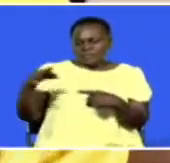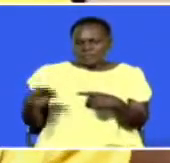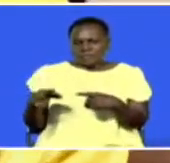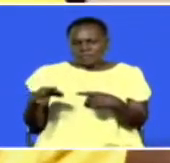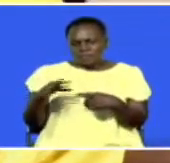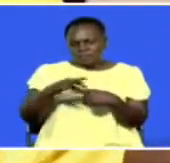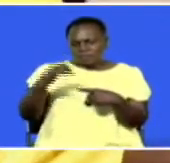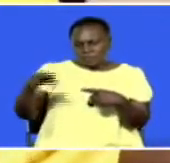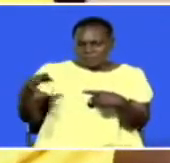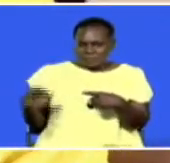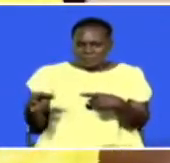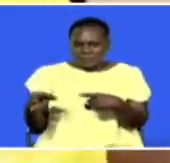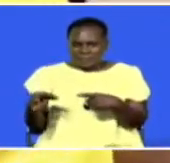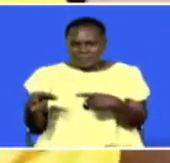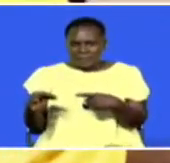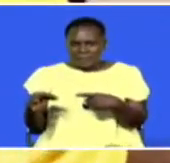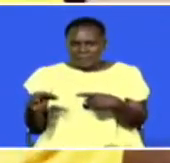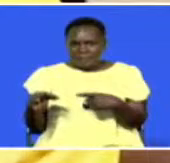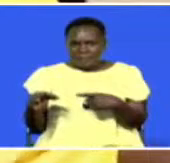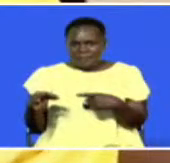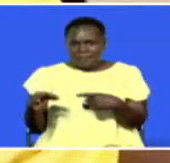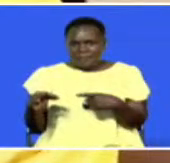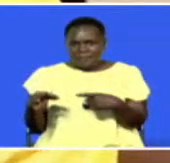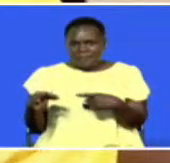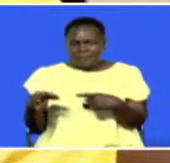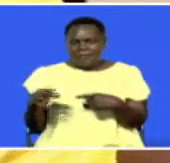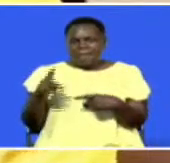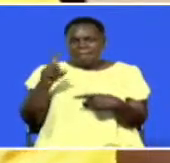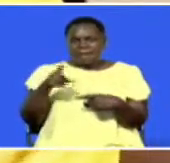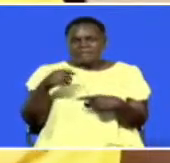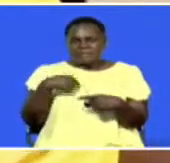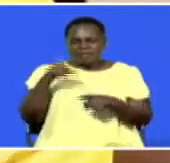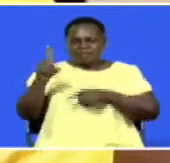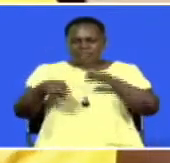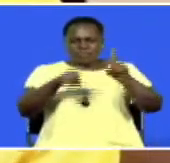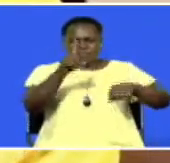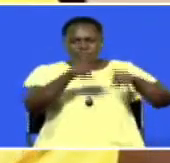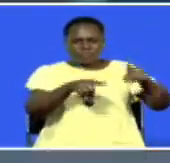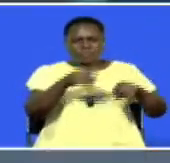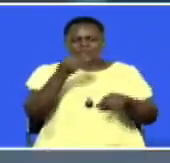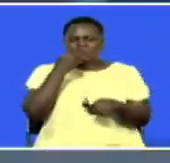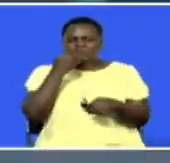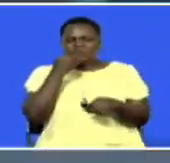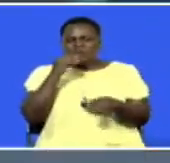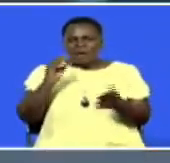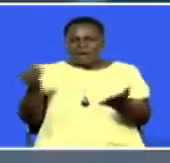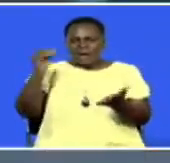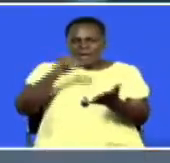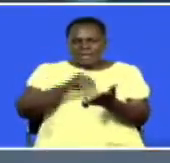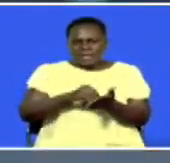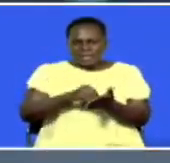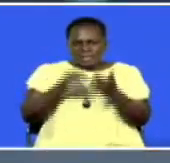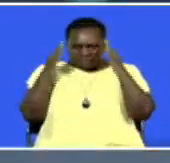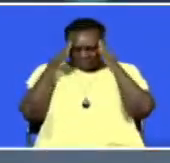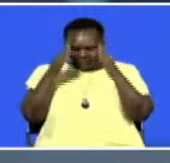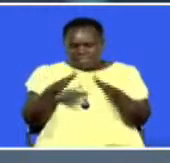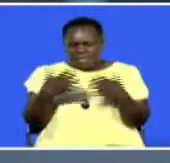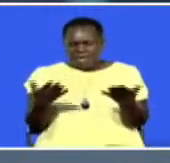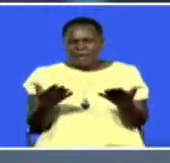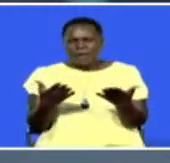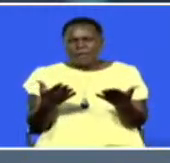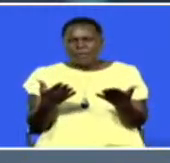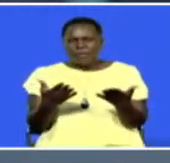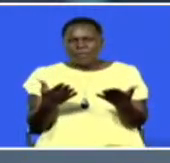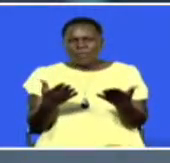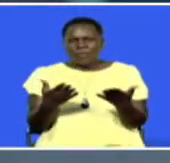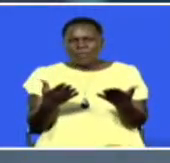sukuma wiki. Makes sense. It has to be a variety of food. Then again, you need to observe your baby.